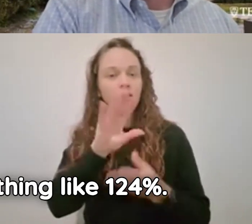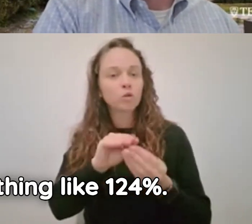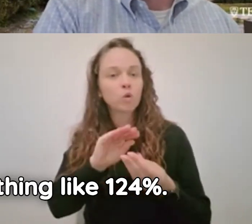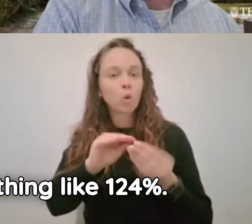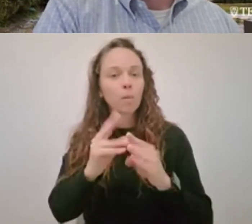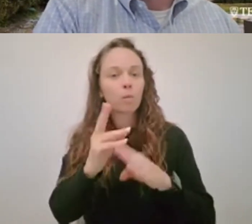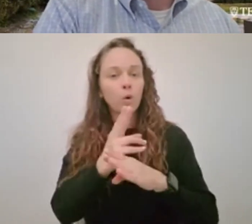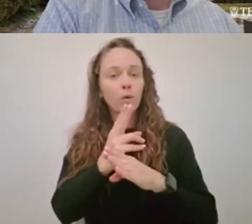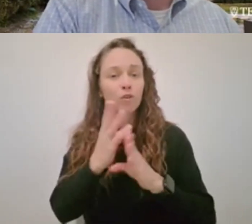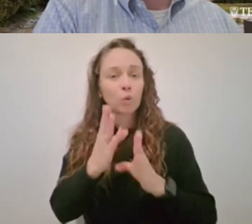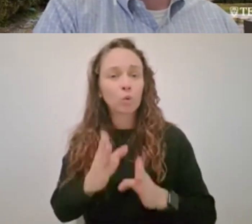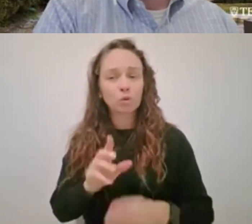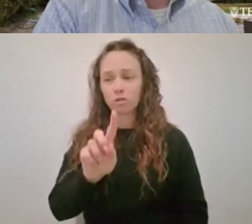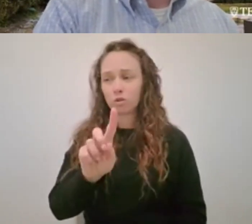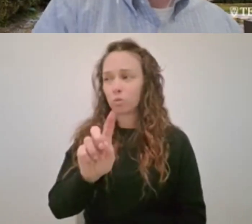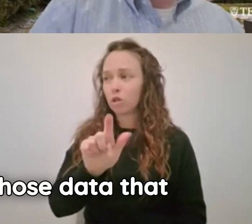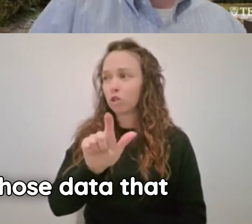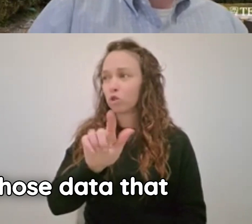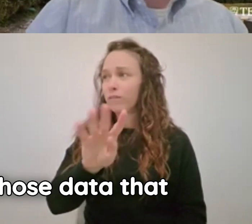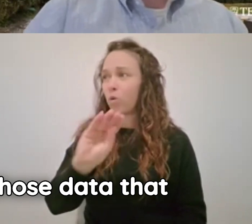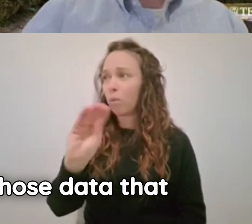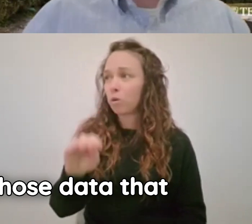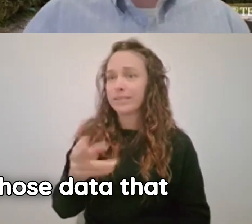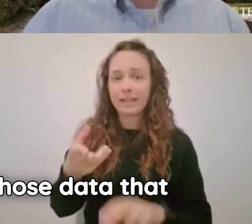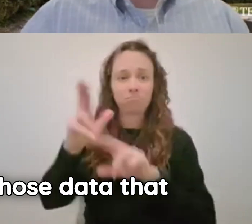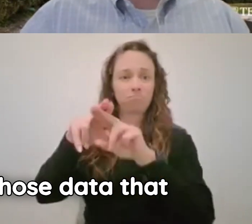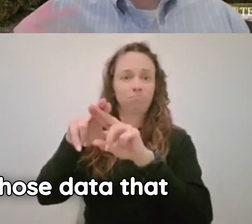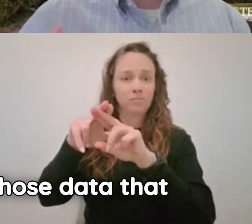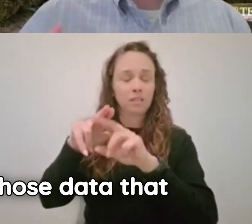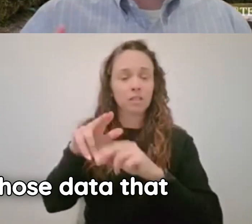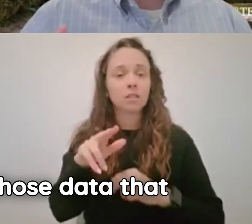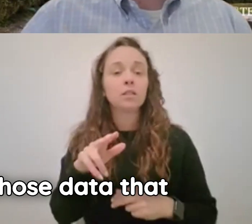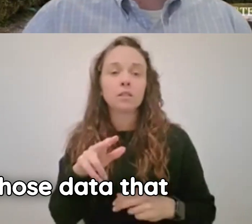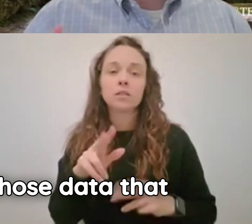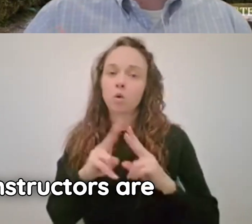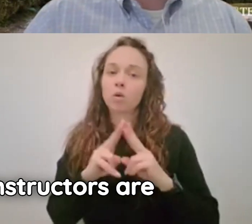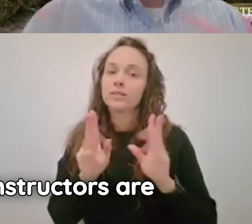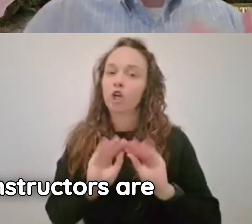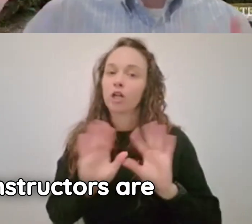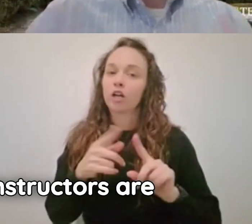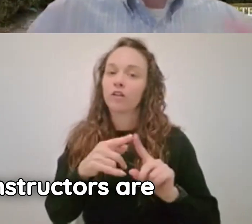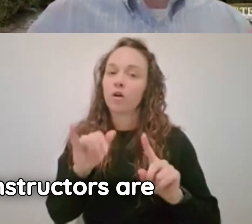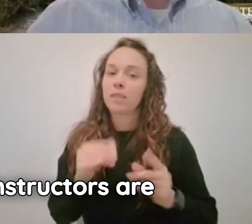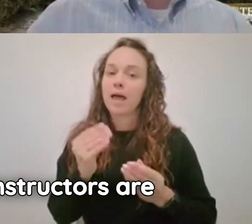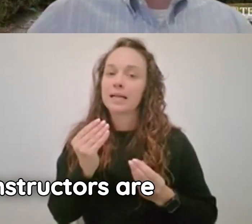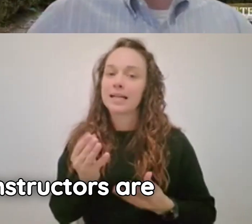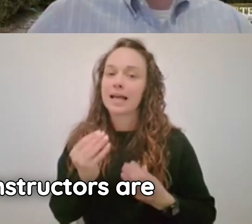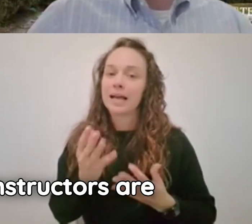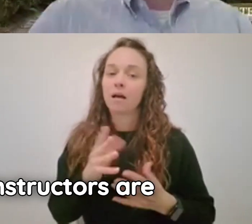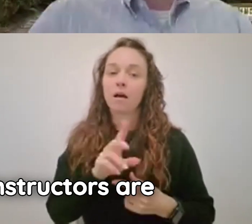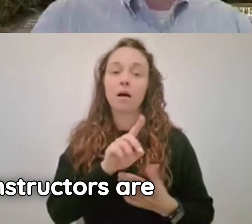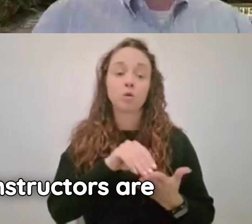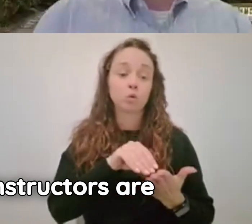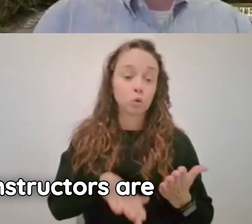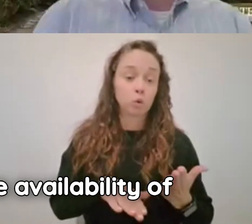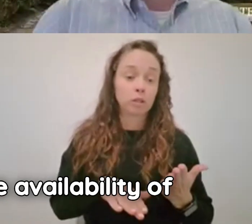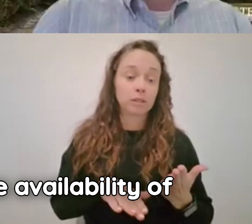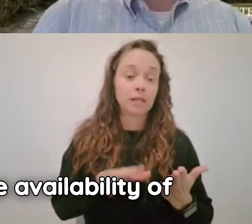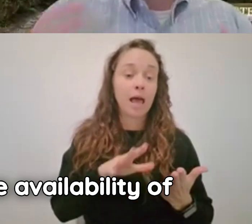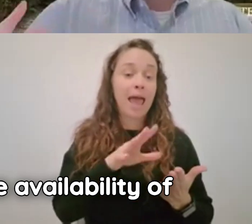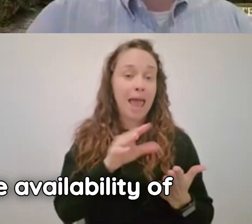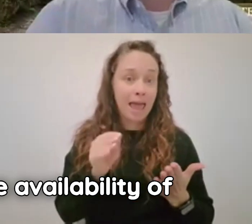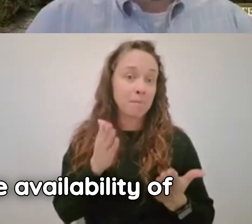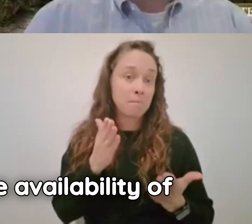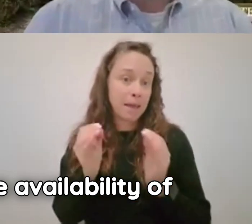like 124%. So it's very clear from those data that students and maybe instructors